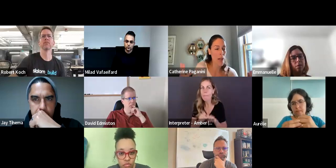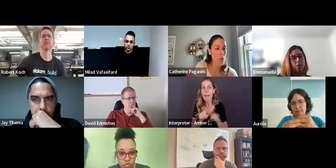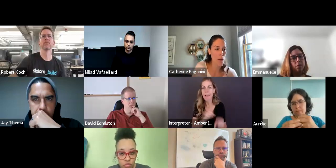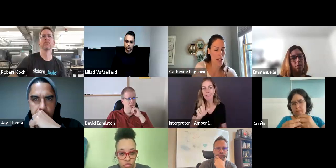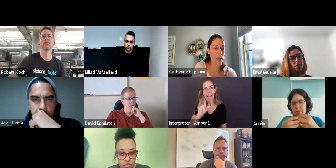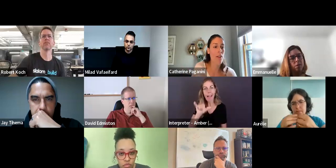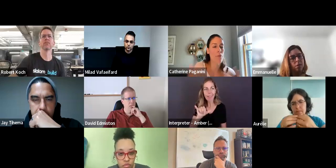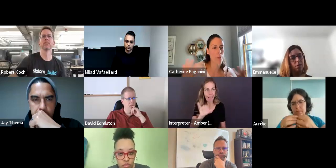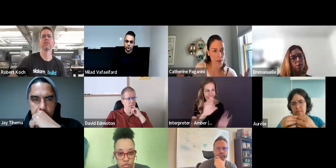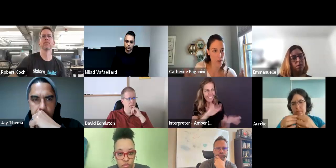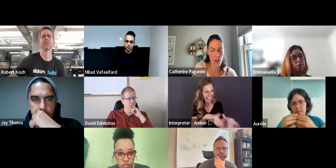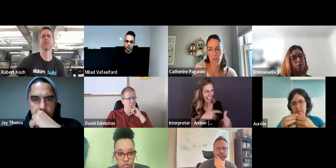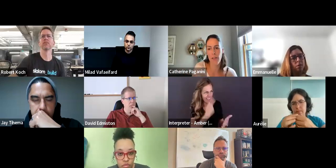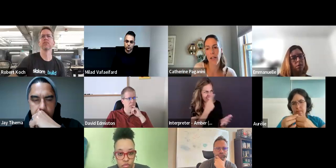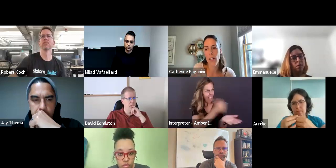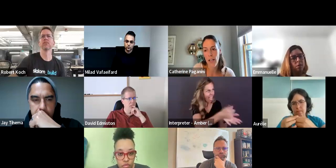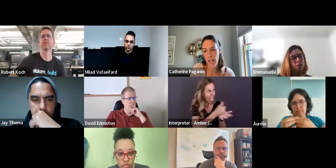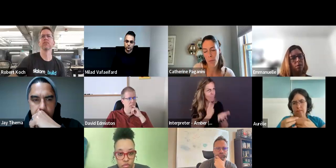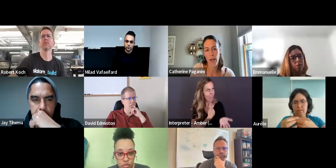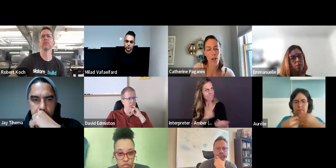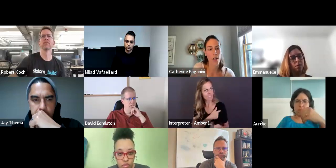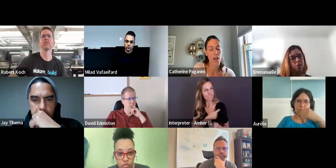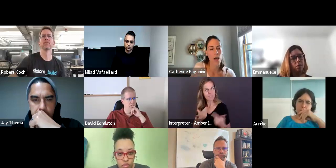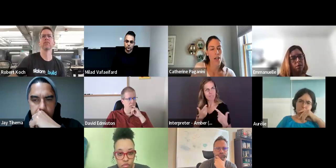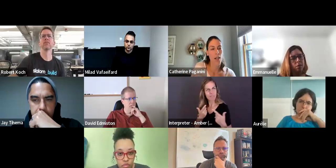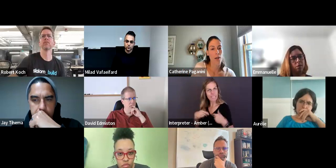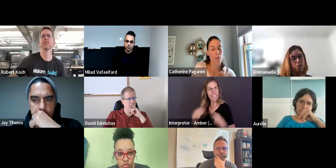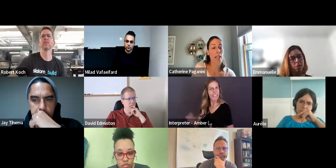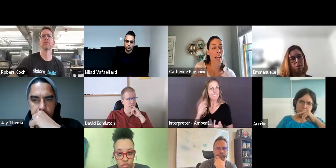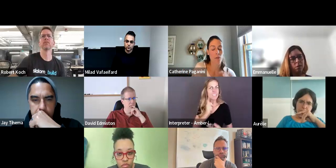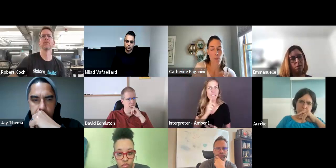know, help us, like give deaf and hard of hearing a bigger